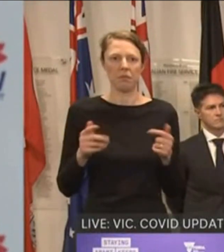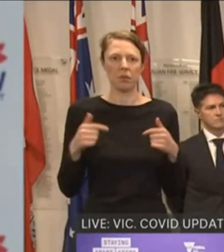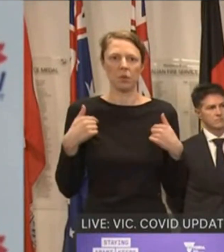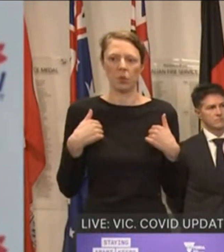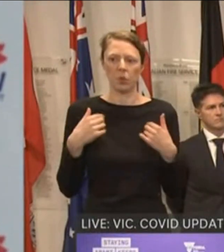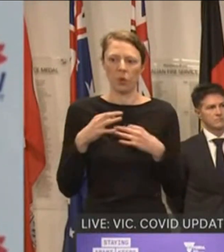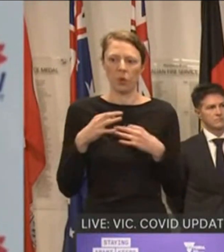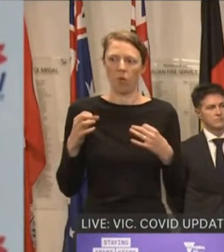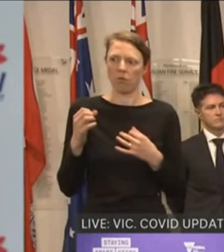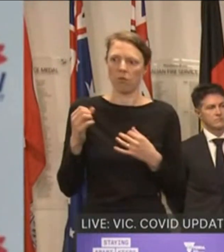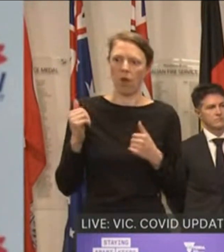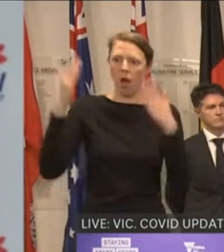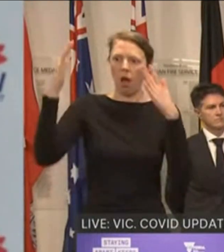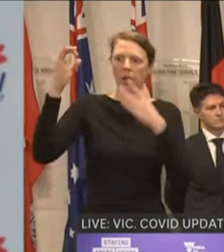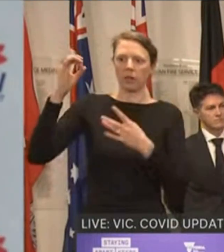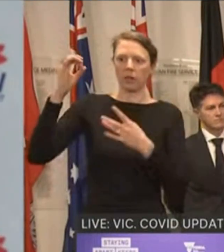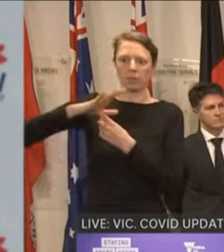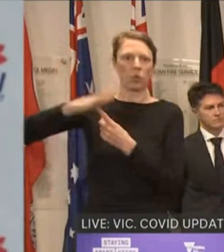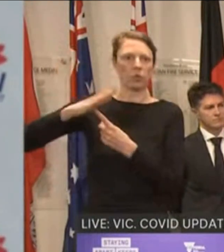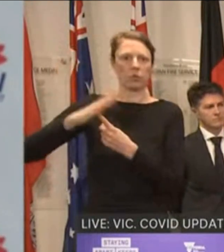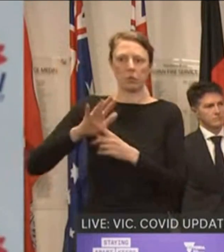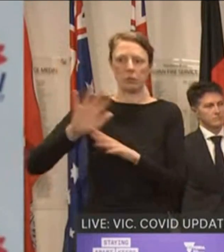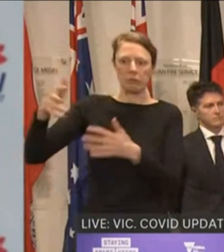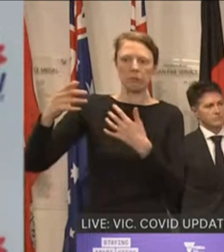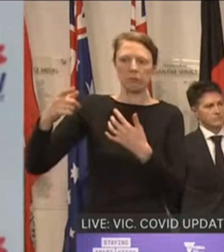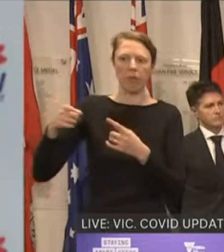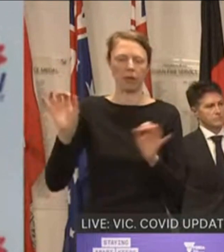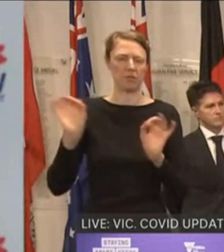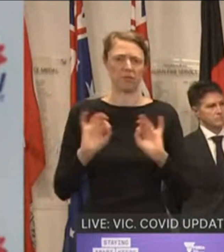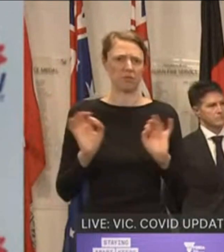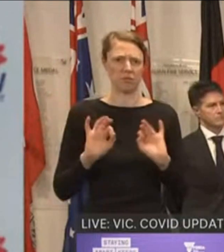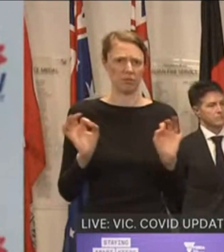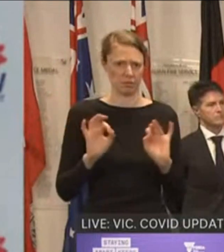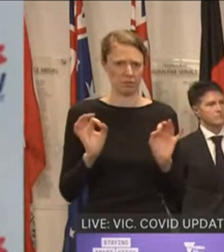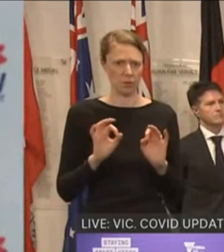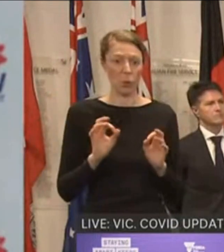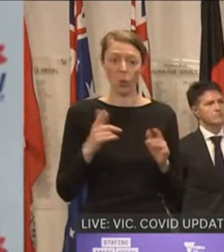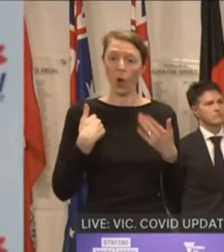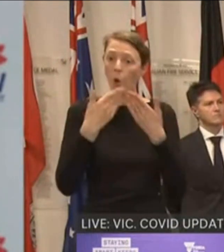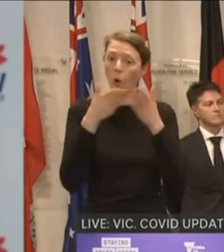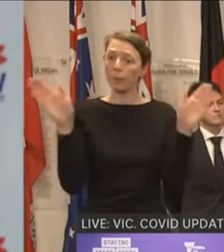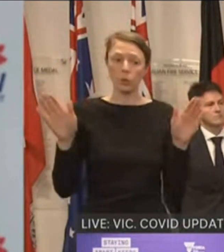use a variety of different methods, and we're opening to using CCTV